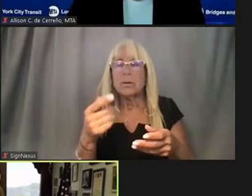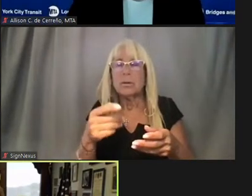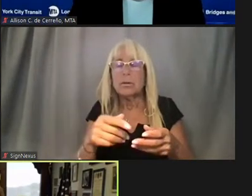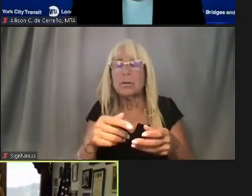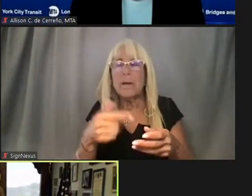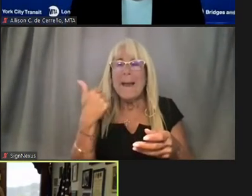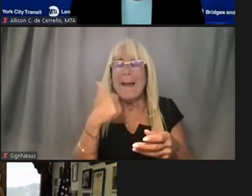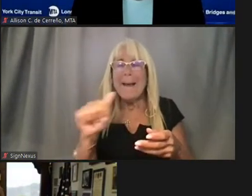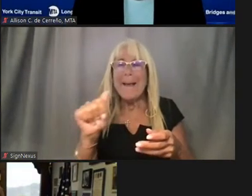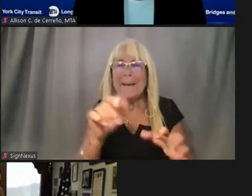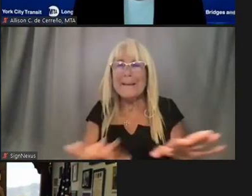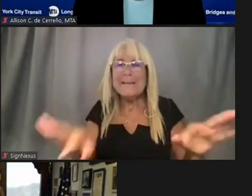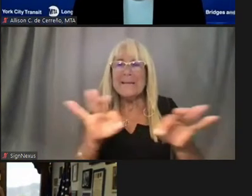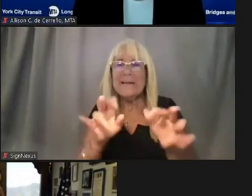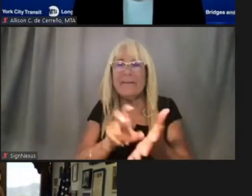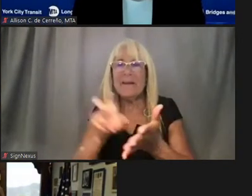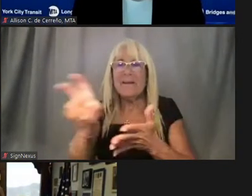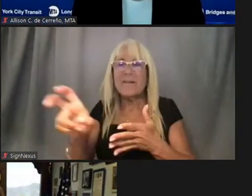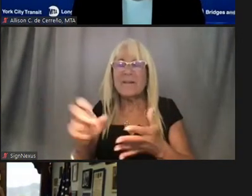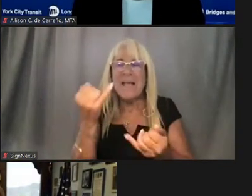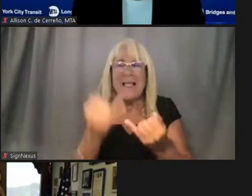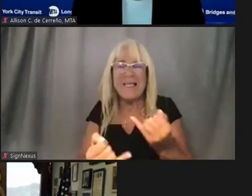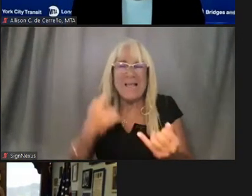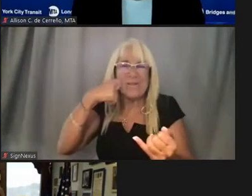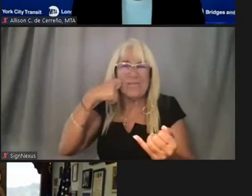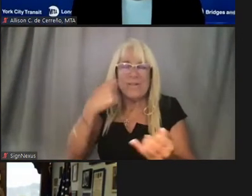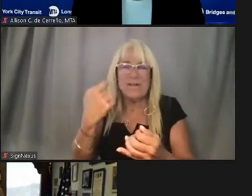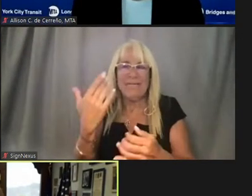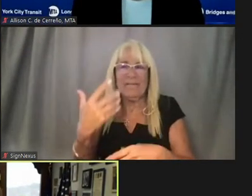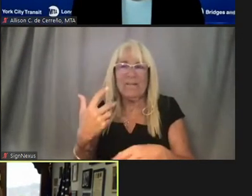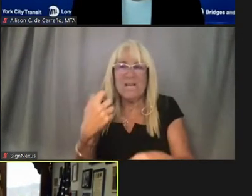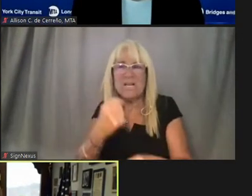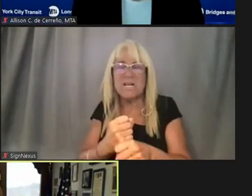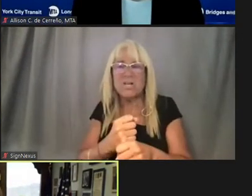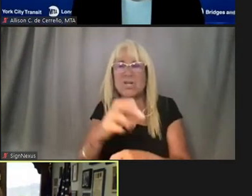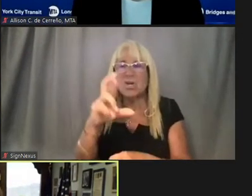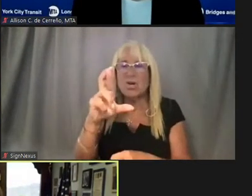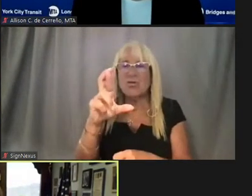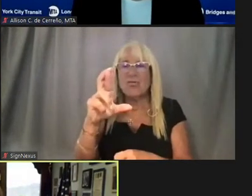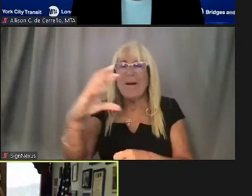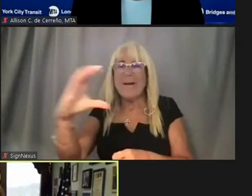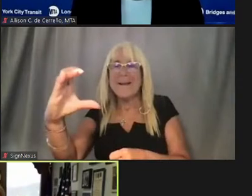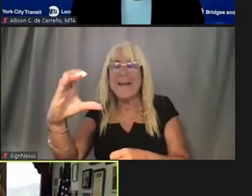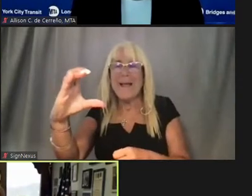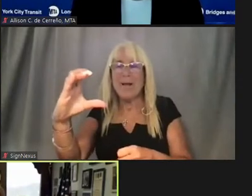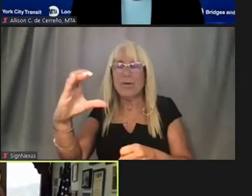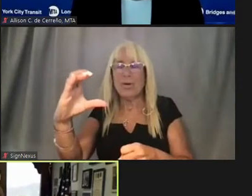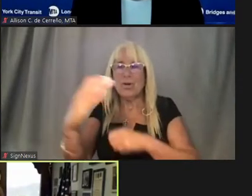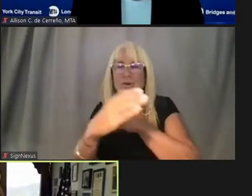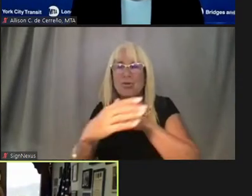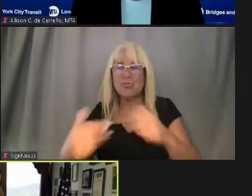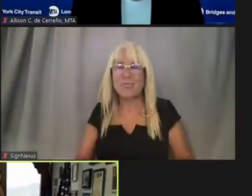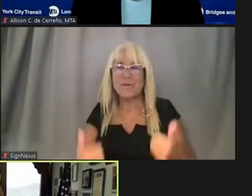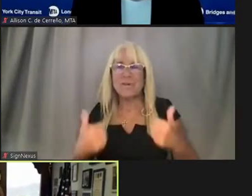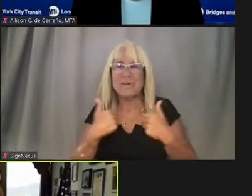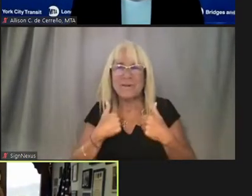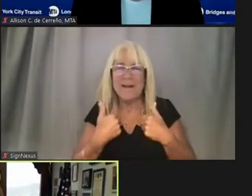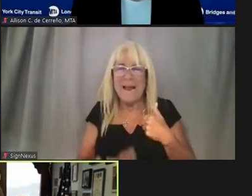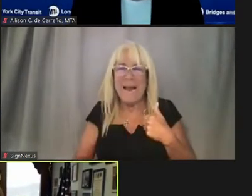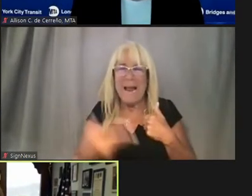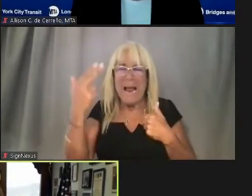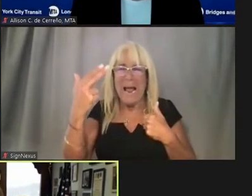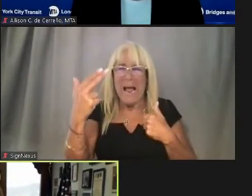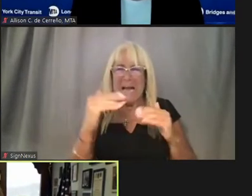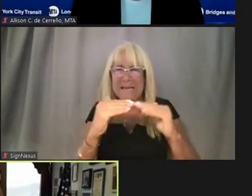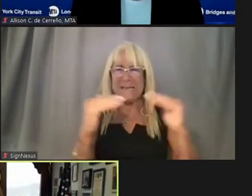been made in Rockland County for the last 15 years Rockland County residents face by far the highest level of Transit equity